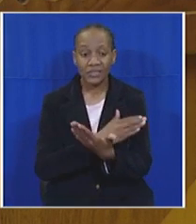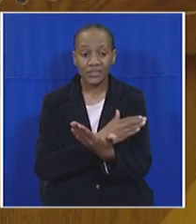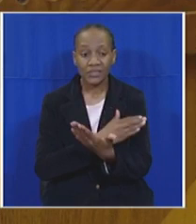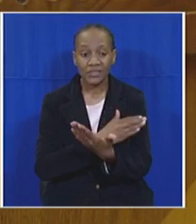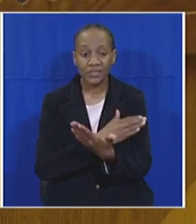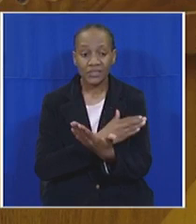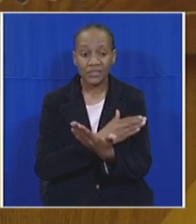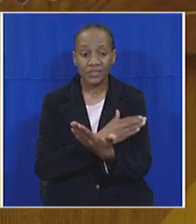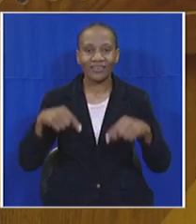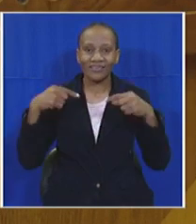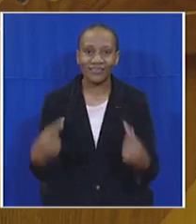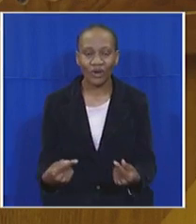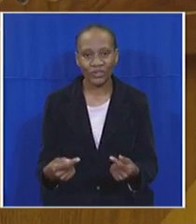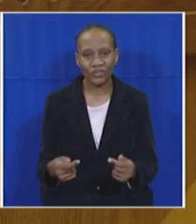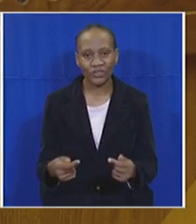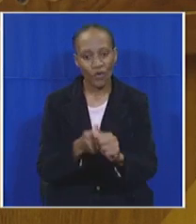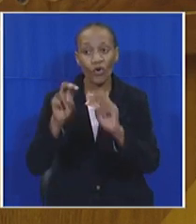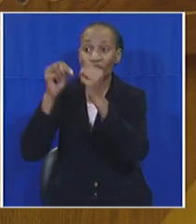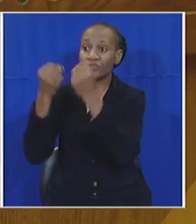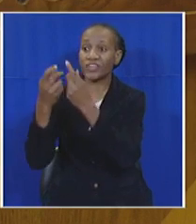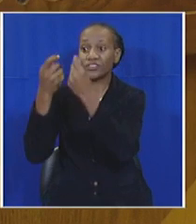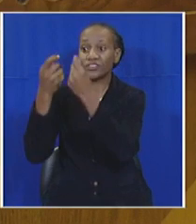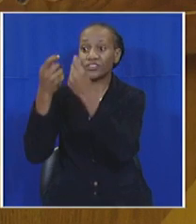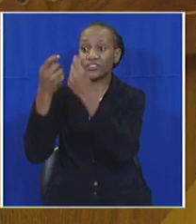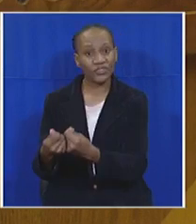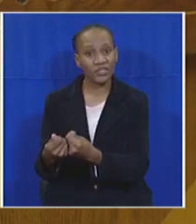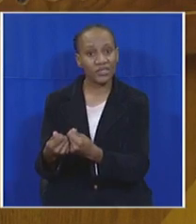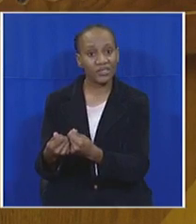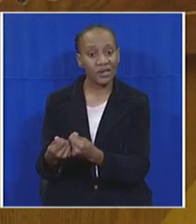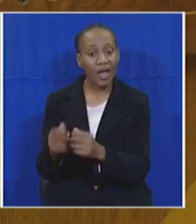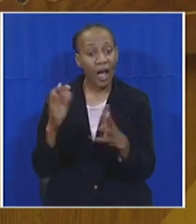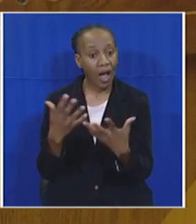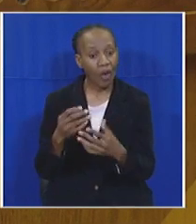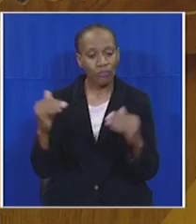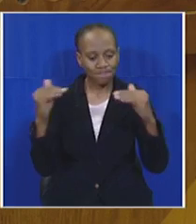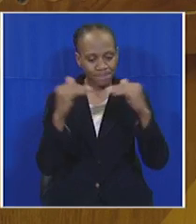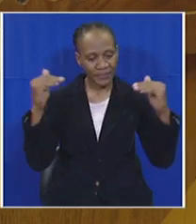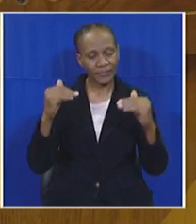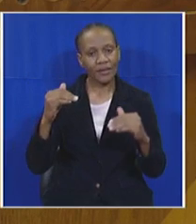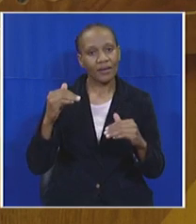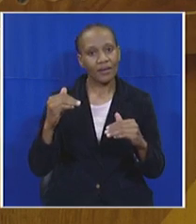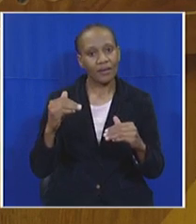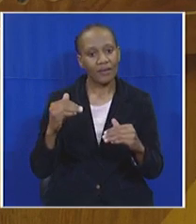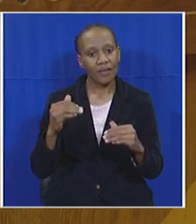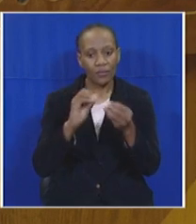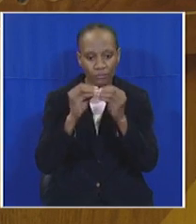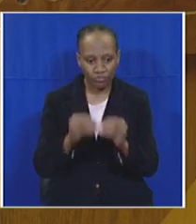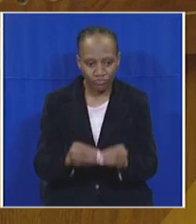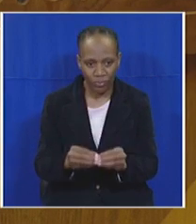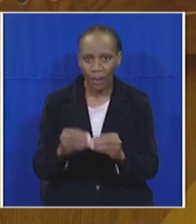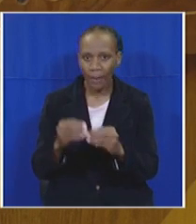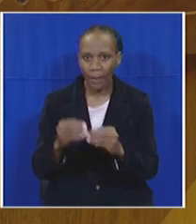unable or unwilling to comply with National Treasury guidelines regarding the minimum amount to be allocated to the maintenance and renewal